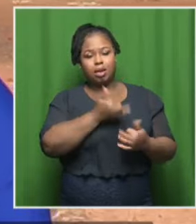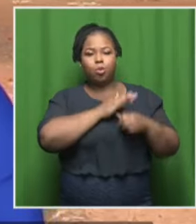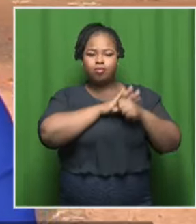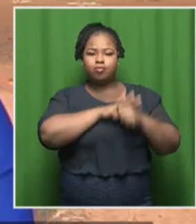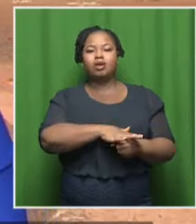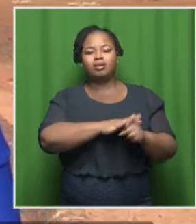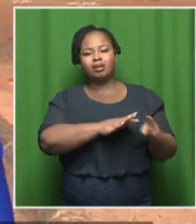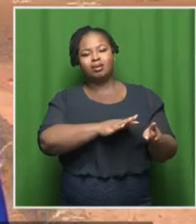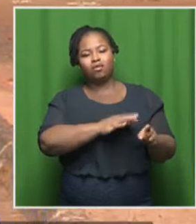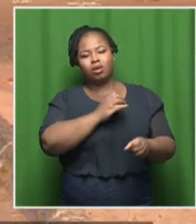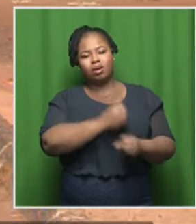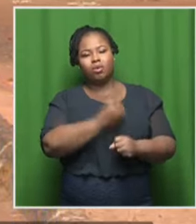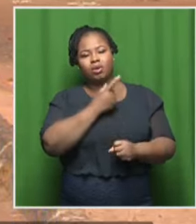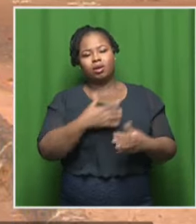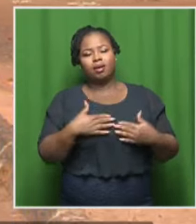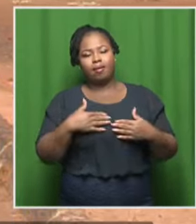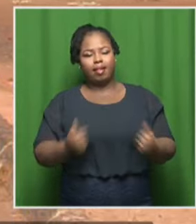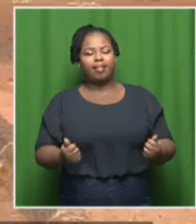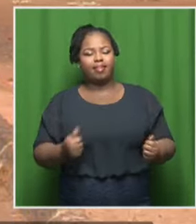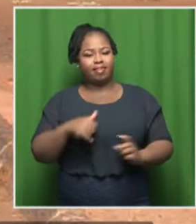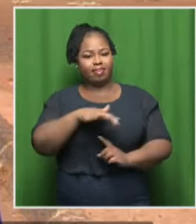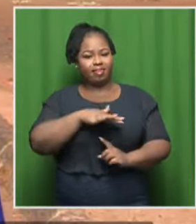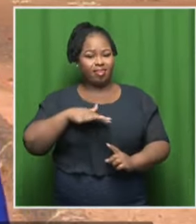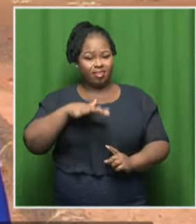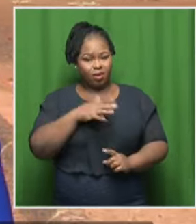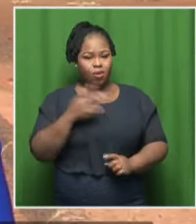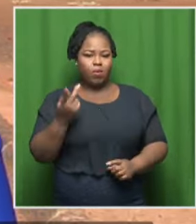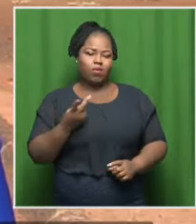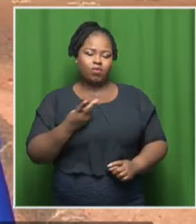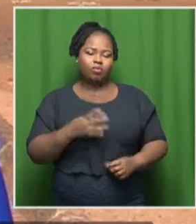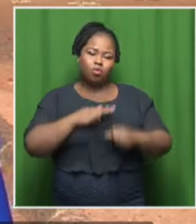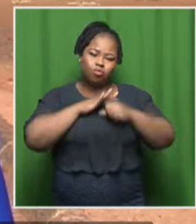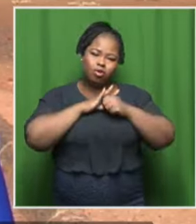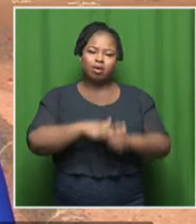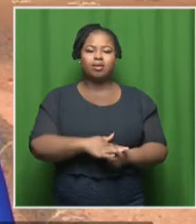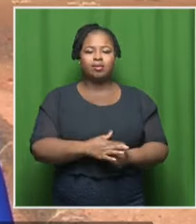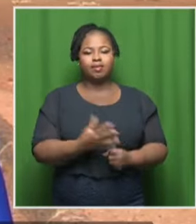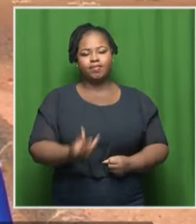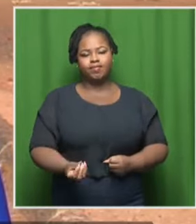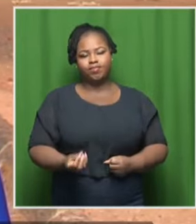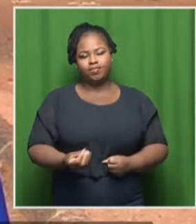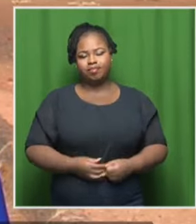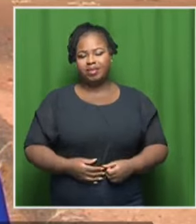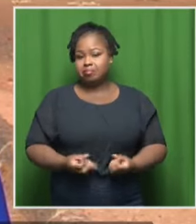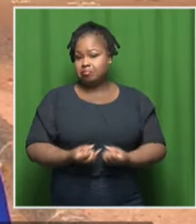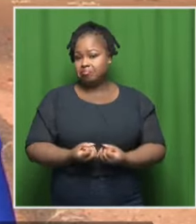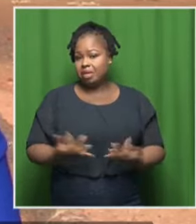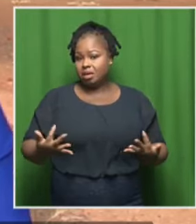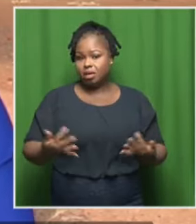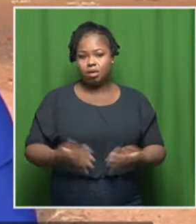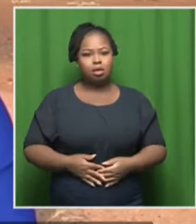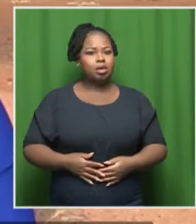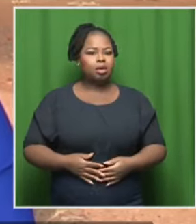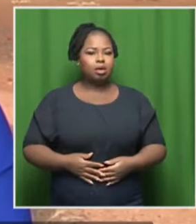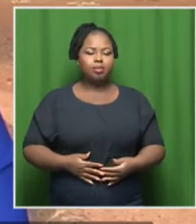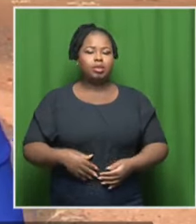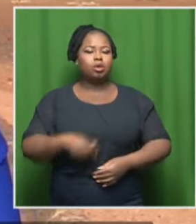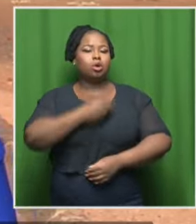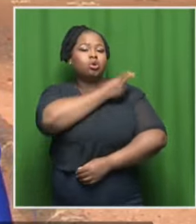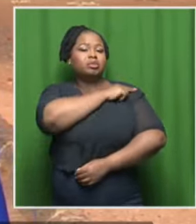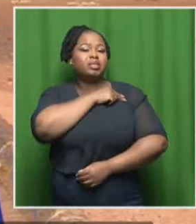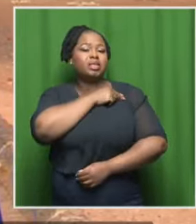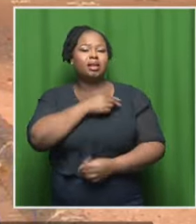on the health facilities in the province, also having many of your academic